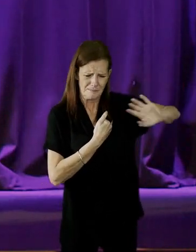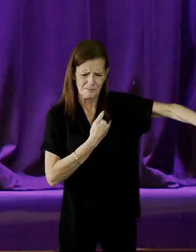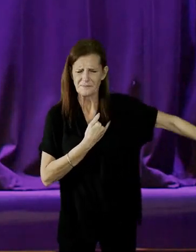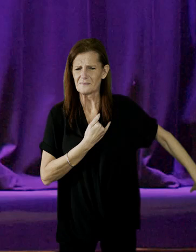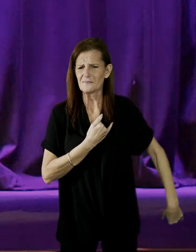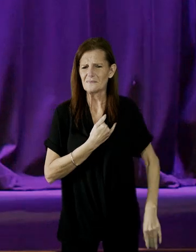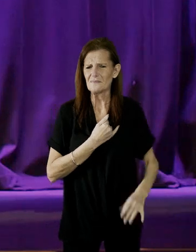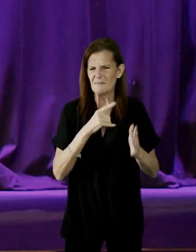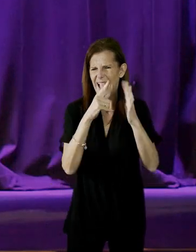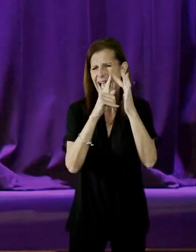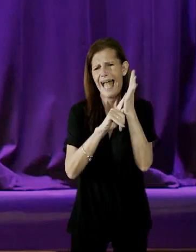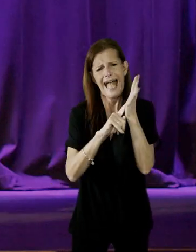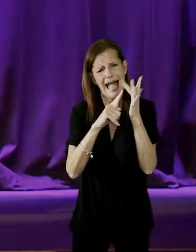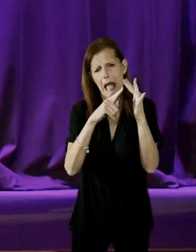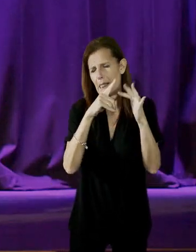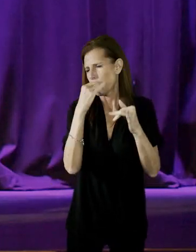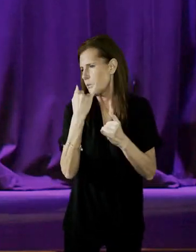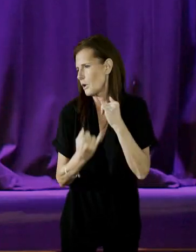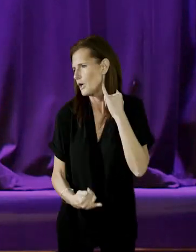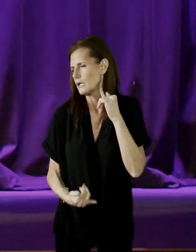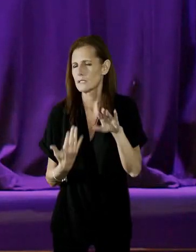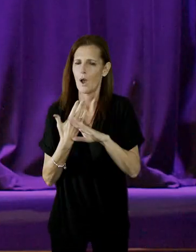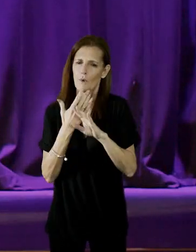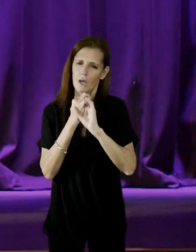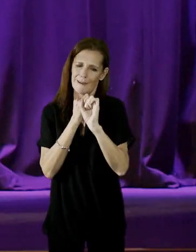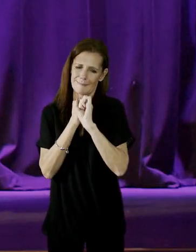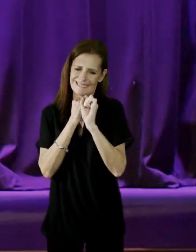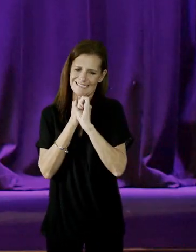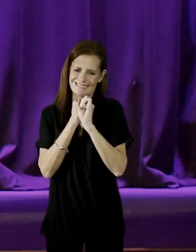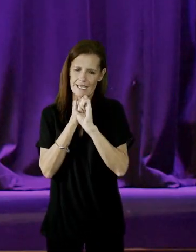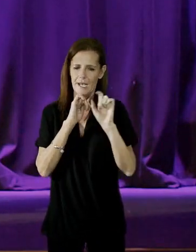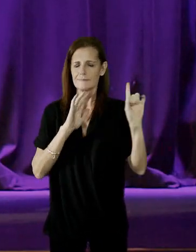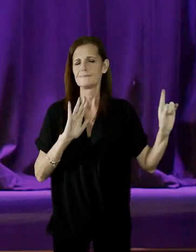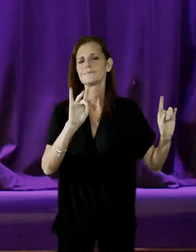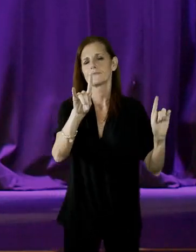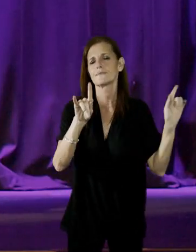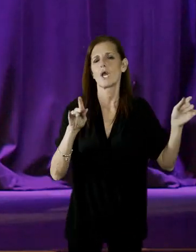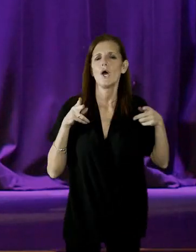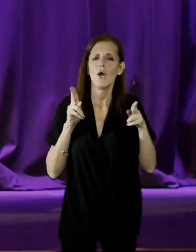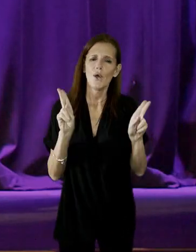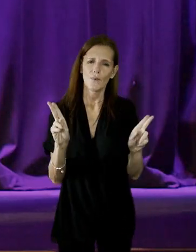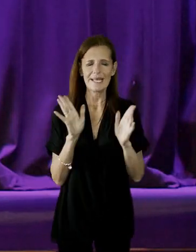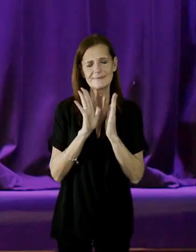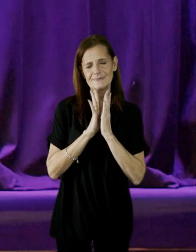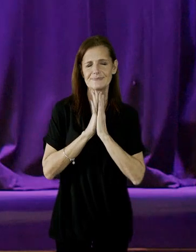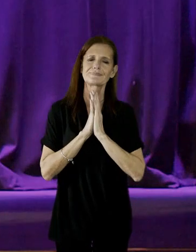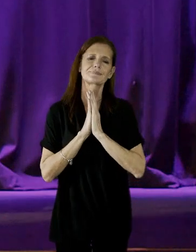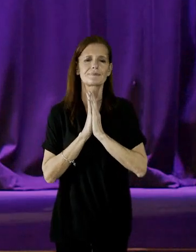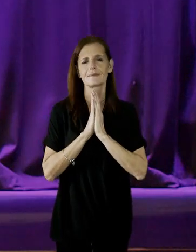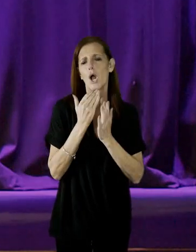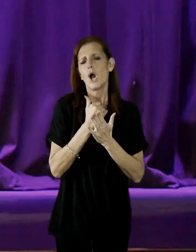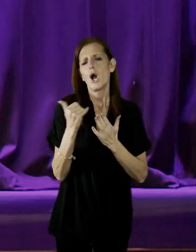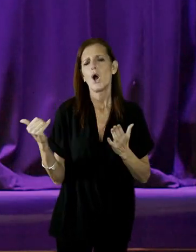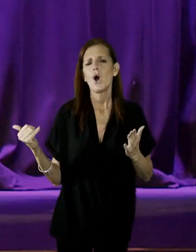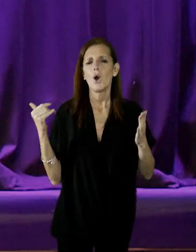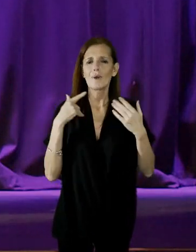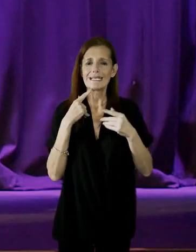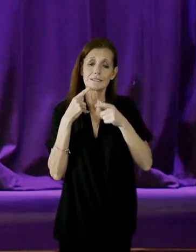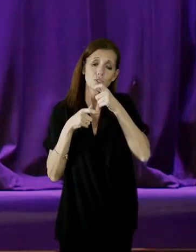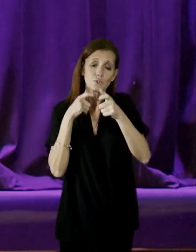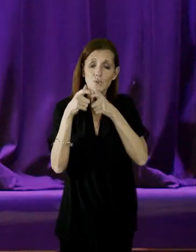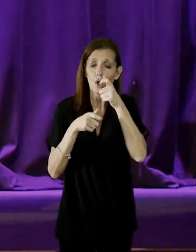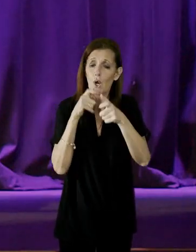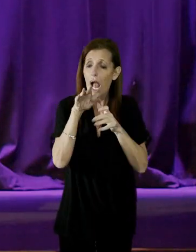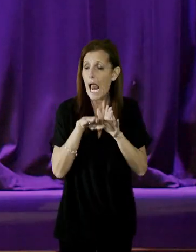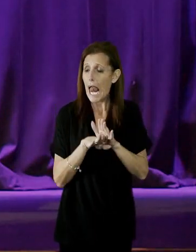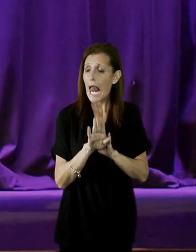in particular, she works in media. And she has this way of talking that's really passive-aggressive, and she always goes up at the end of sentences, even though